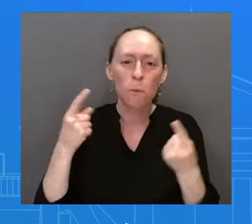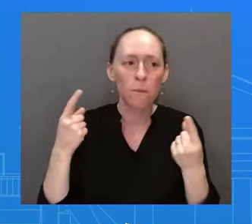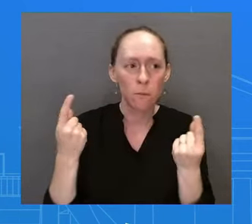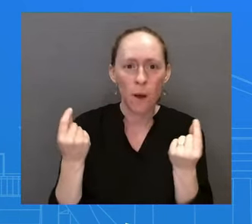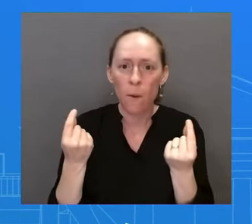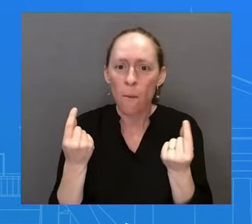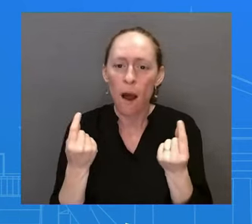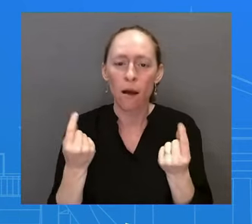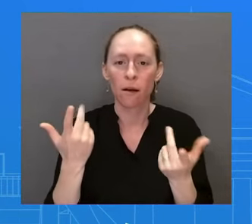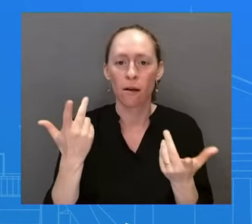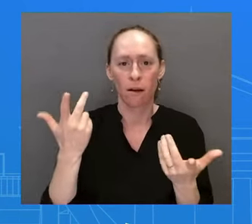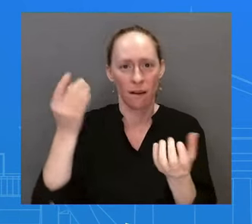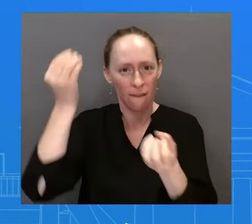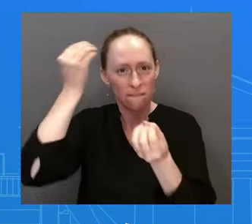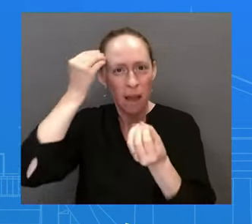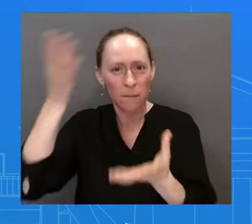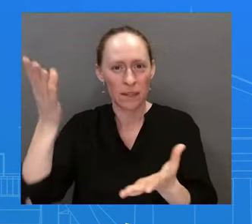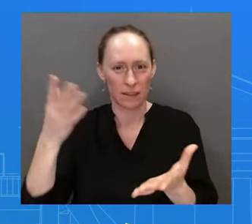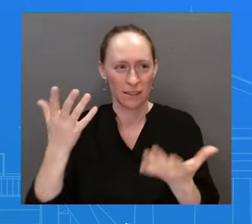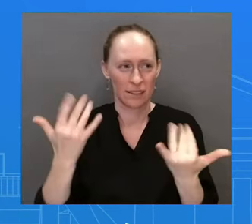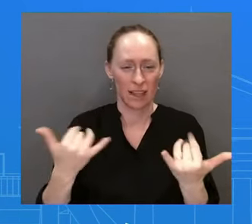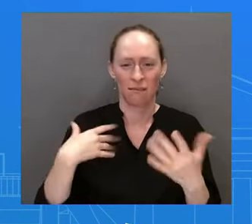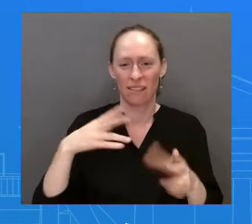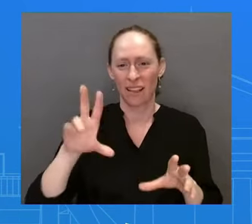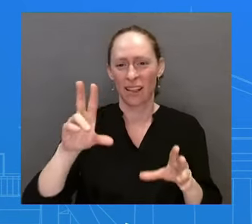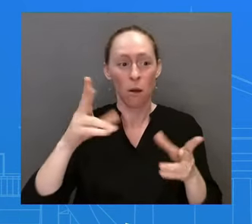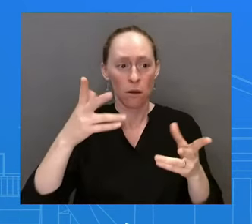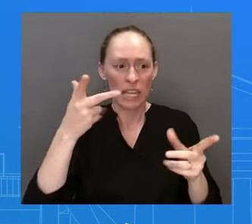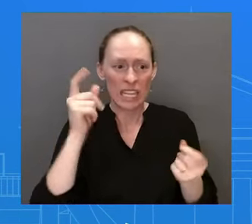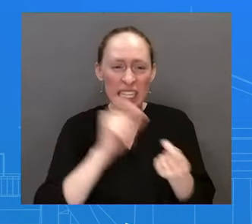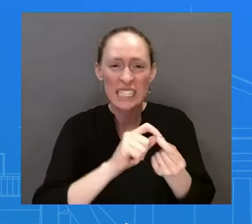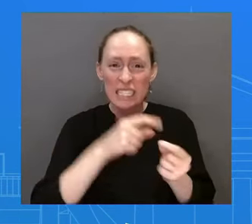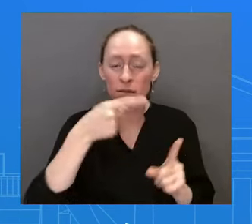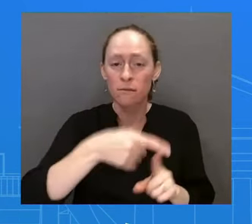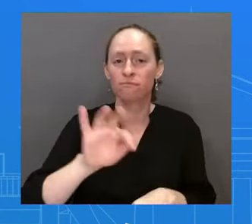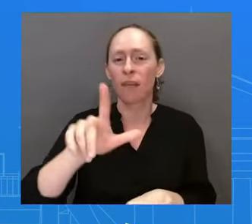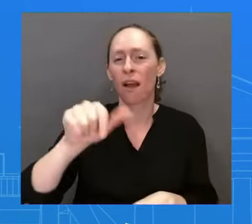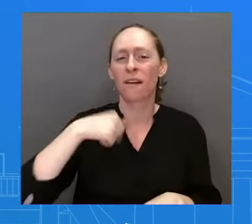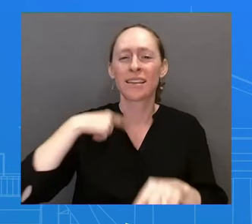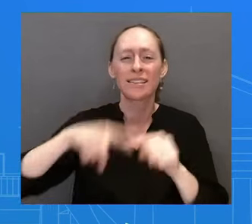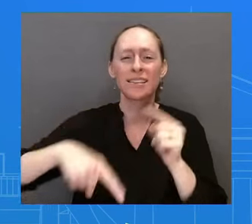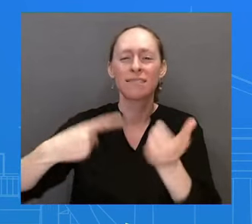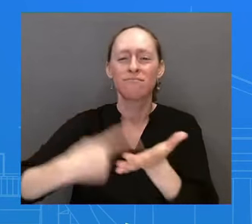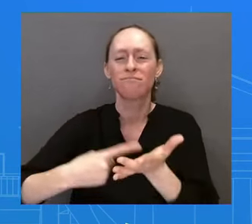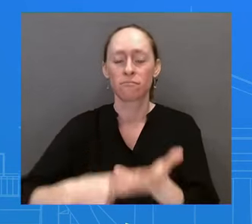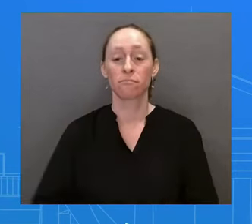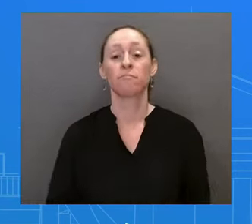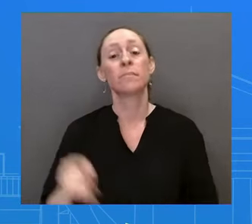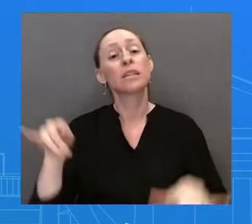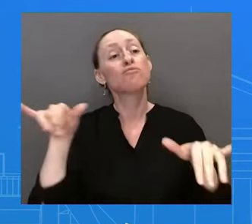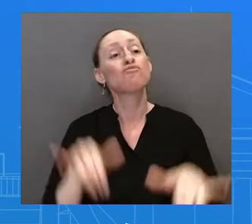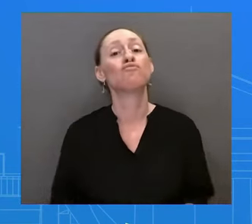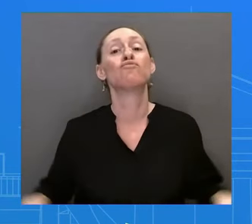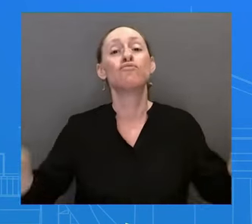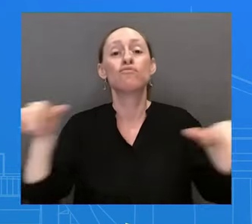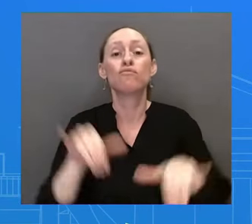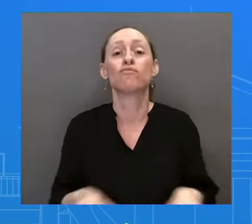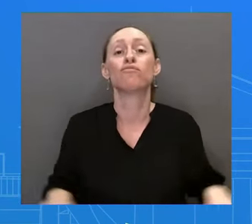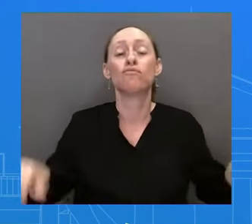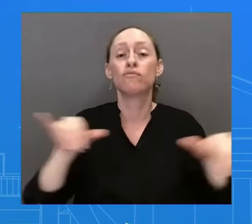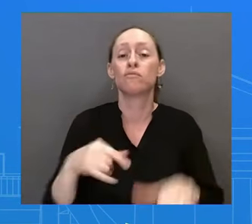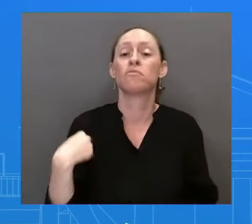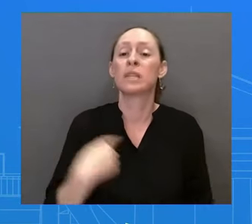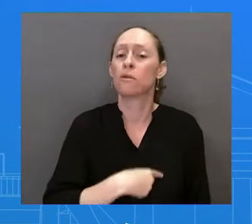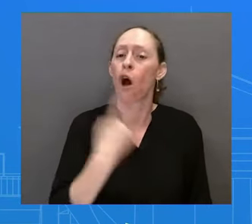But as a matter of course and standard procedure, we stay in touch with state and local authorities as appropriate. So the SIT room